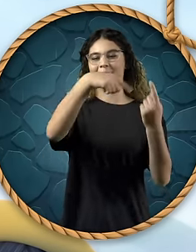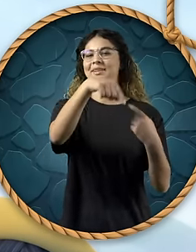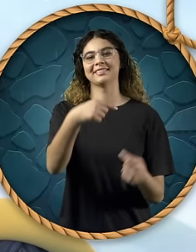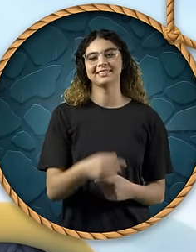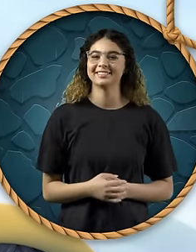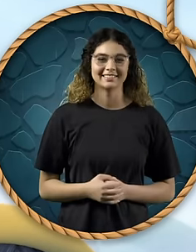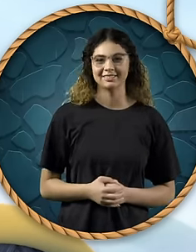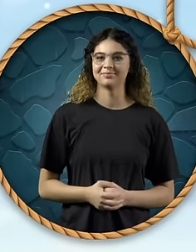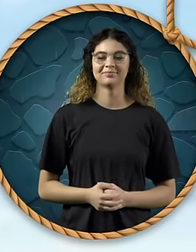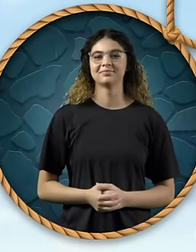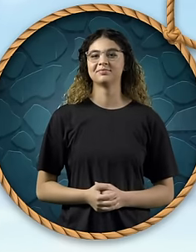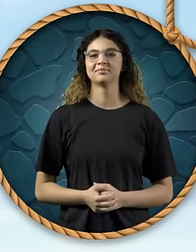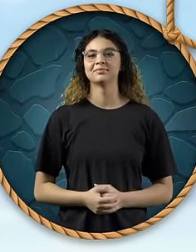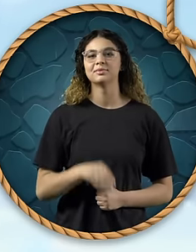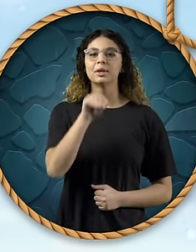Whoopsie-daisy!